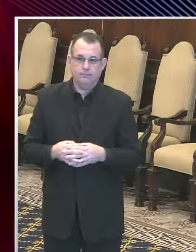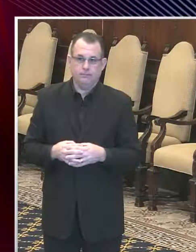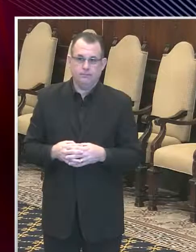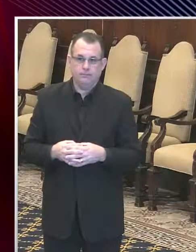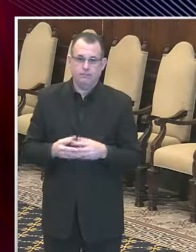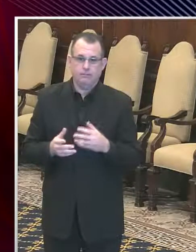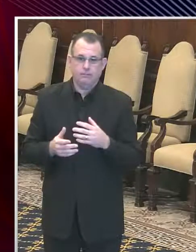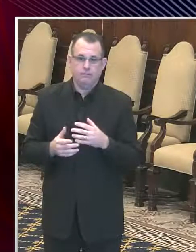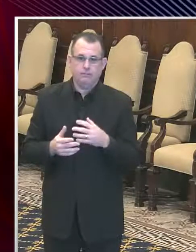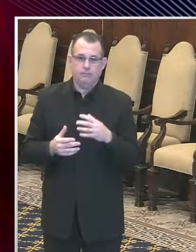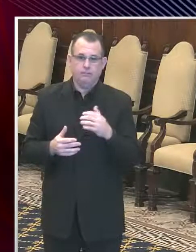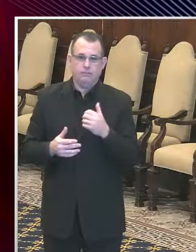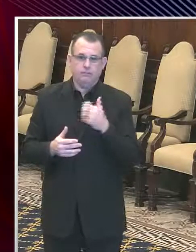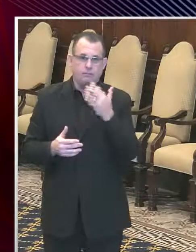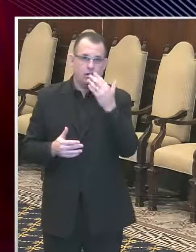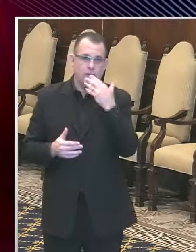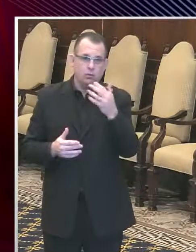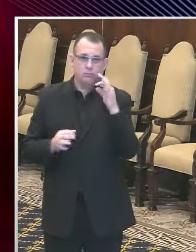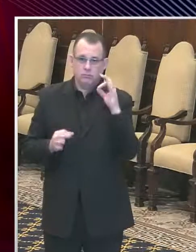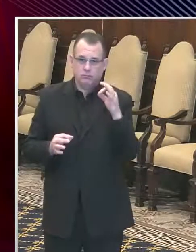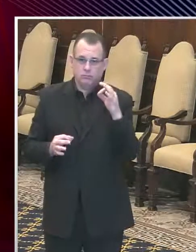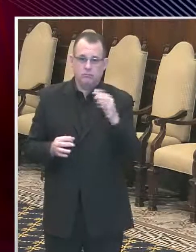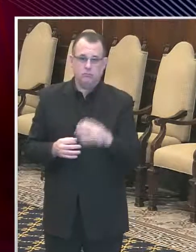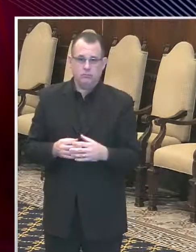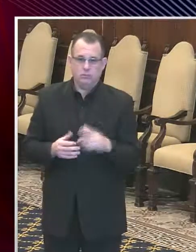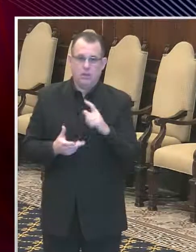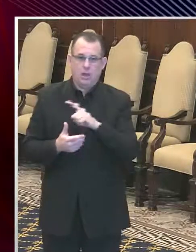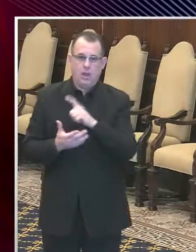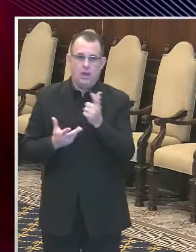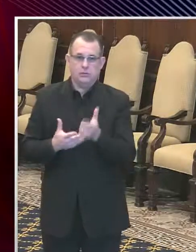Sorry, I was muted. Thank you. That's it for me.